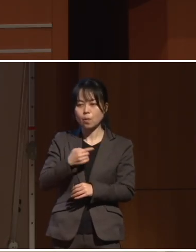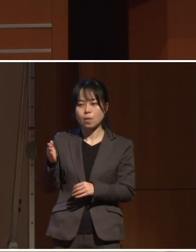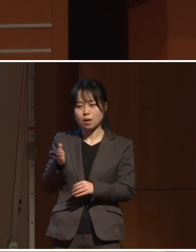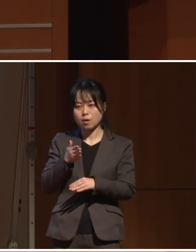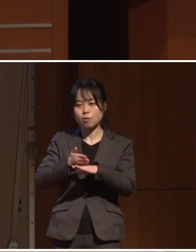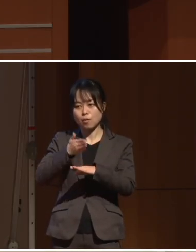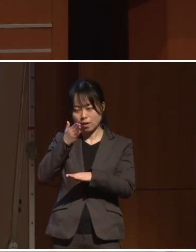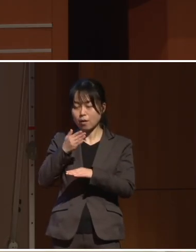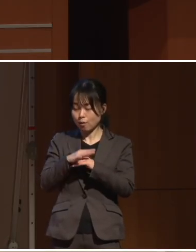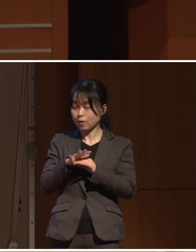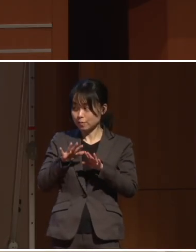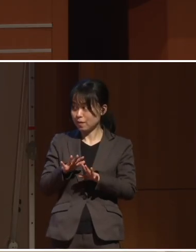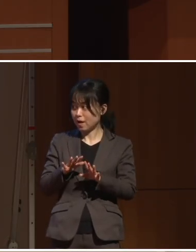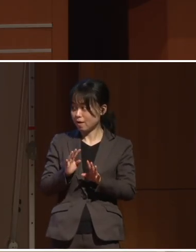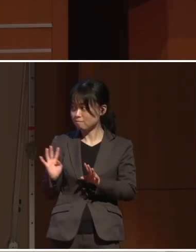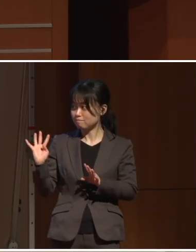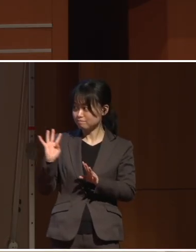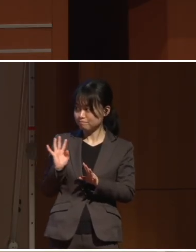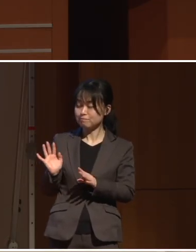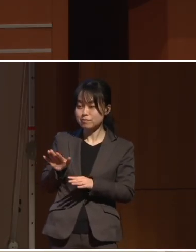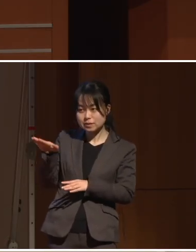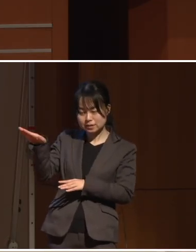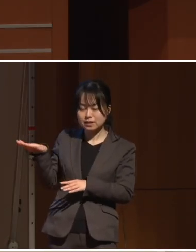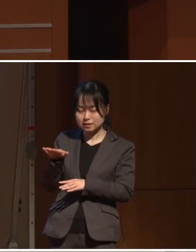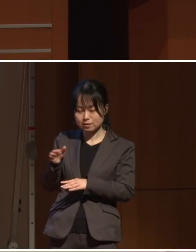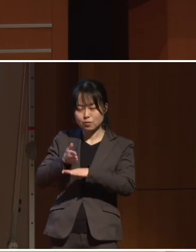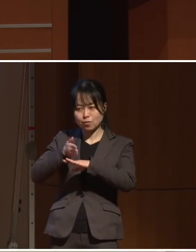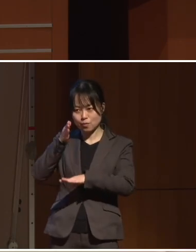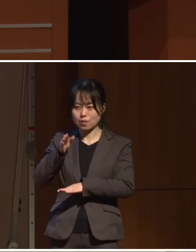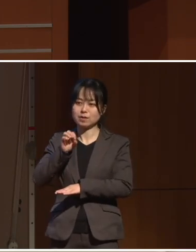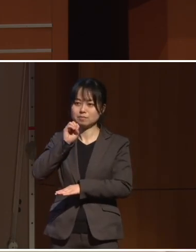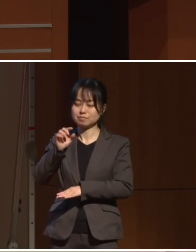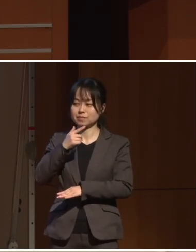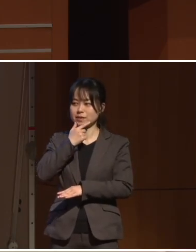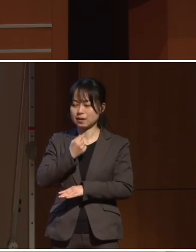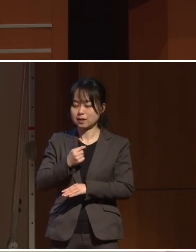very busy schedule, joined us today.